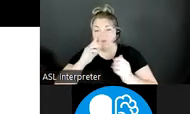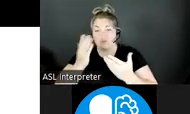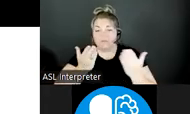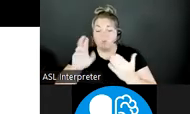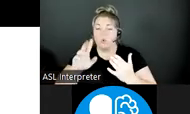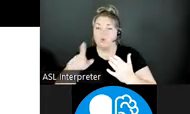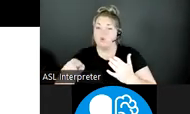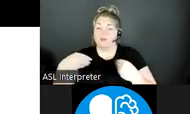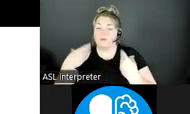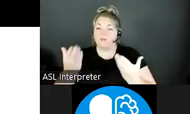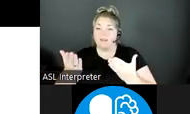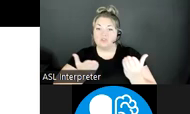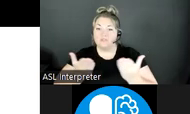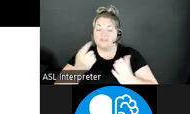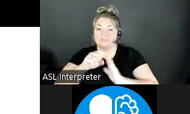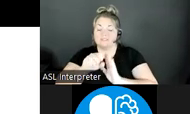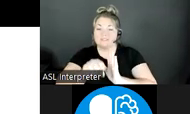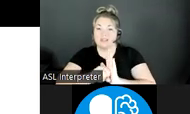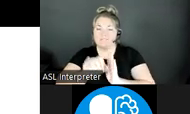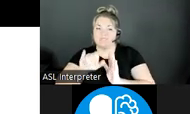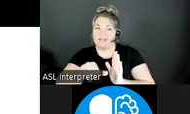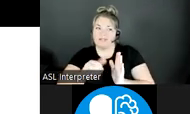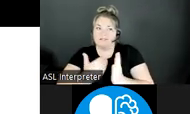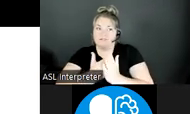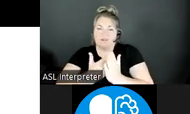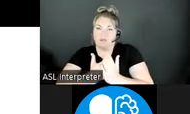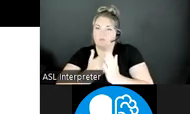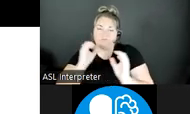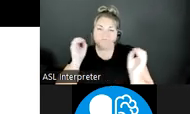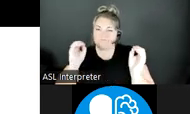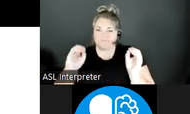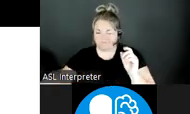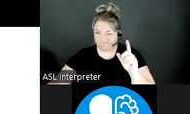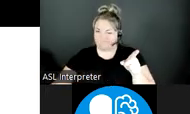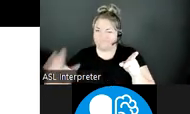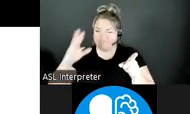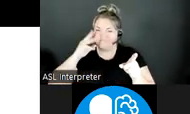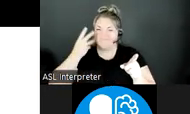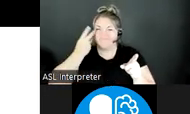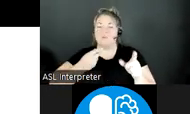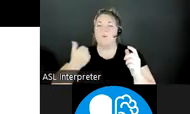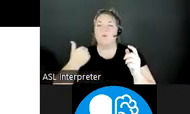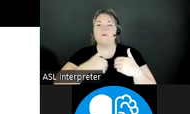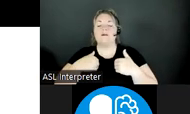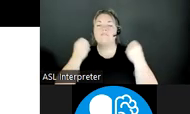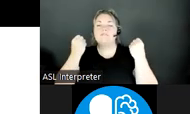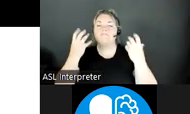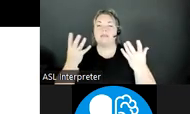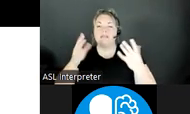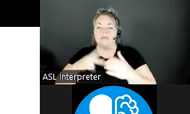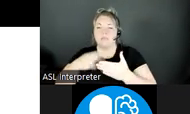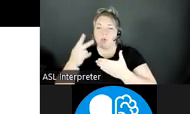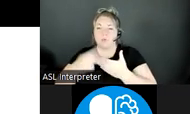providing services in the state, this is not news to you. We have many behavioral health programs